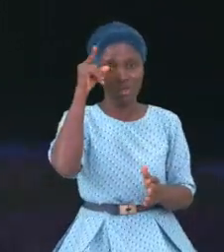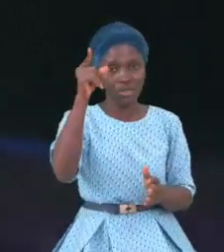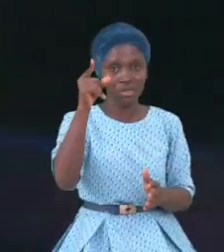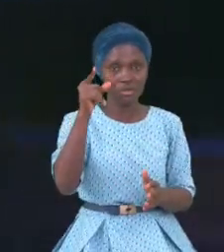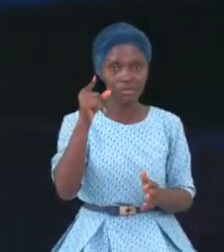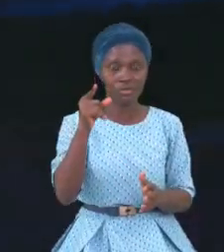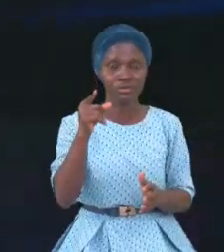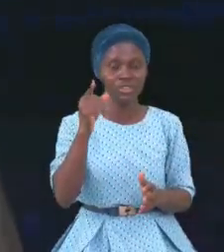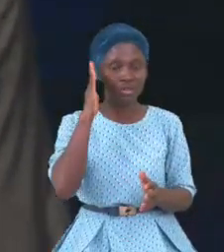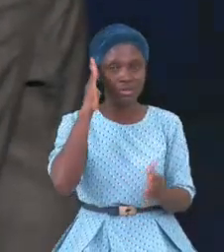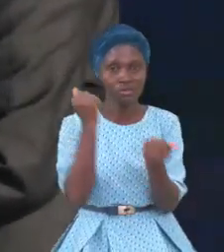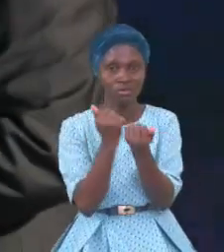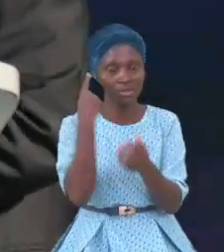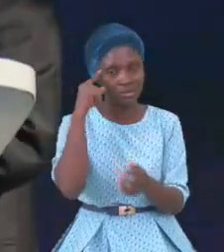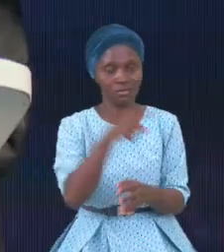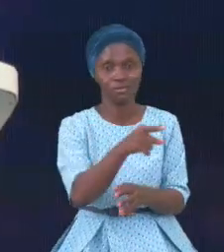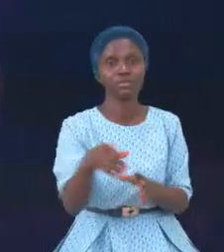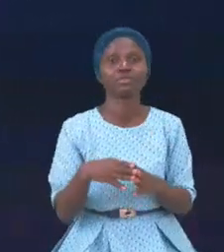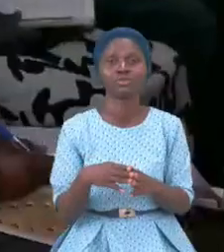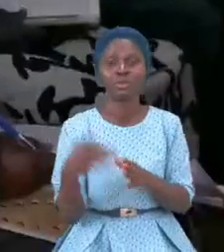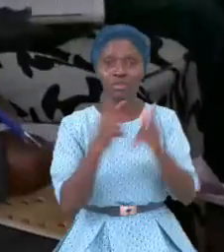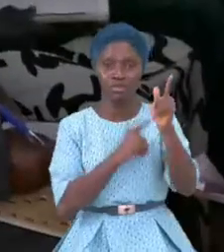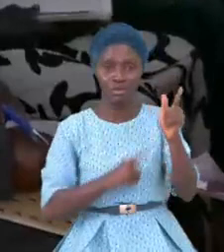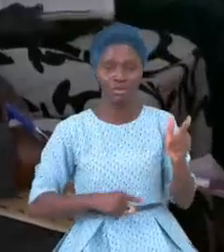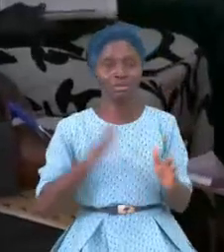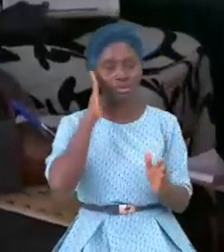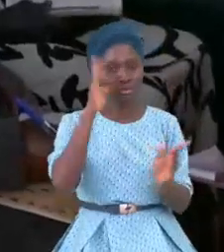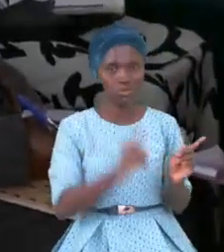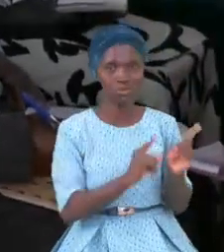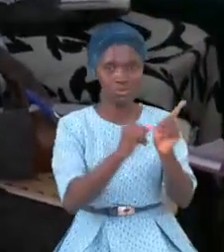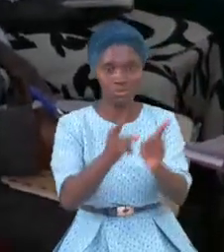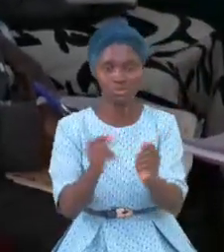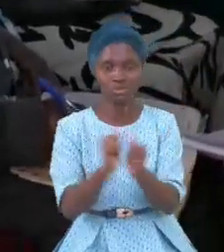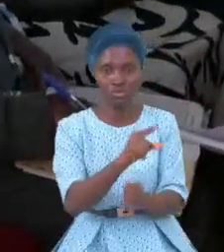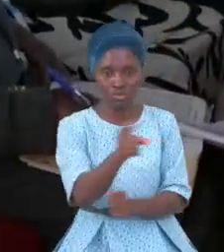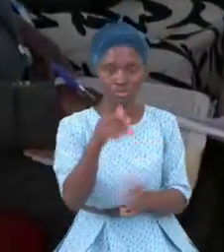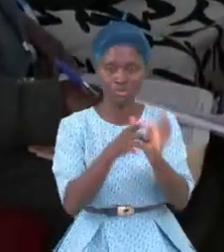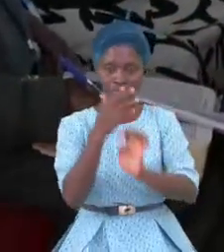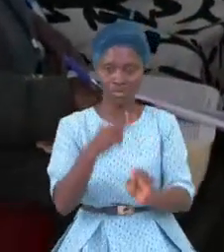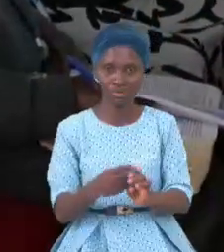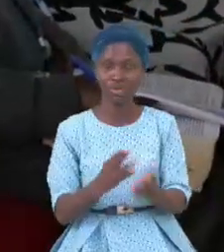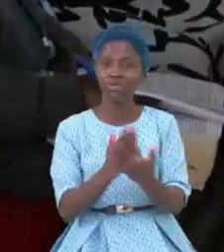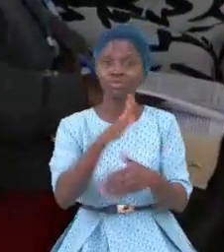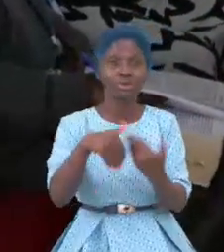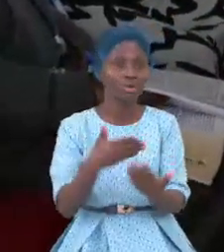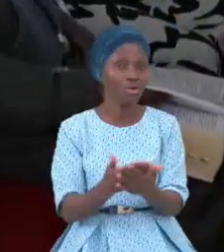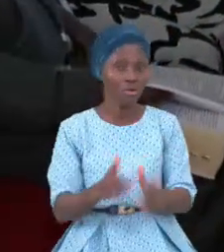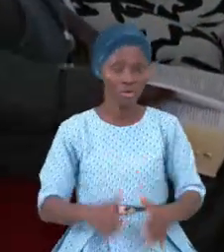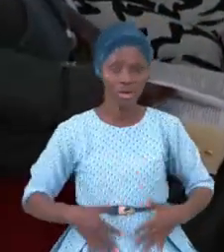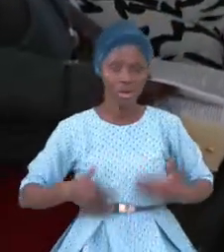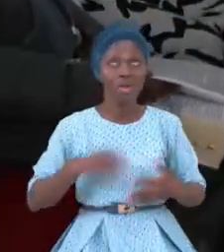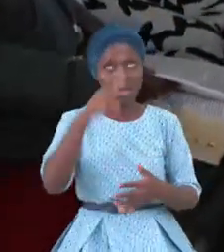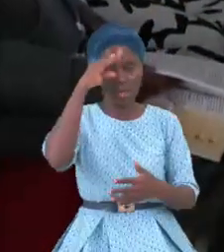shall fight for you. The Lord will go with you. throughout life, it will be with you. And what